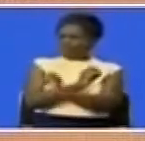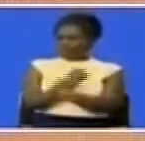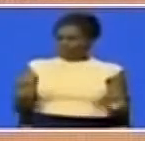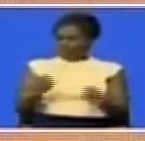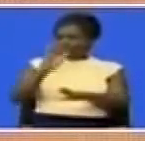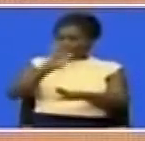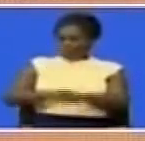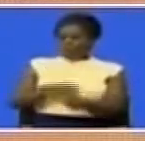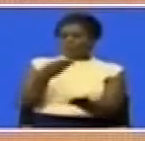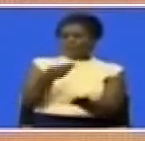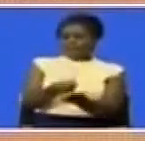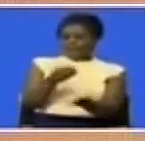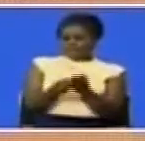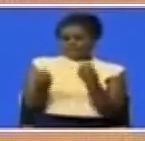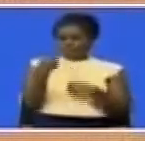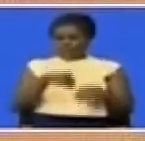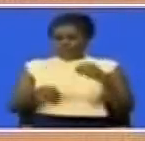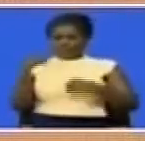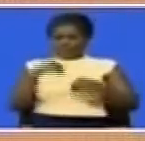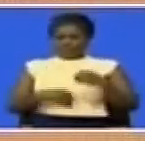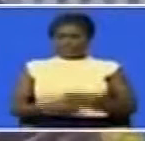jinsi fedha hizo zilivyotumiwa.